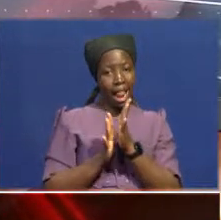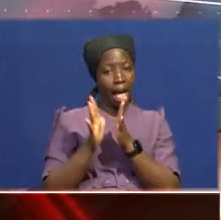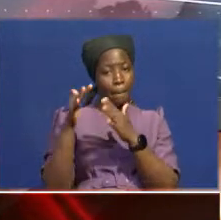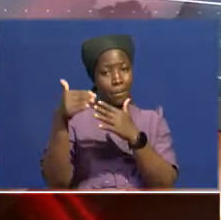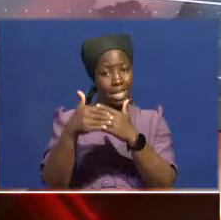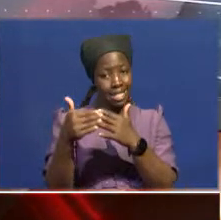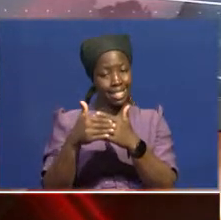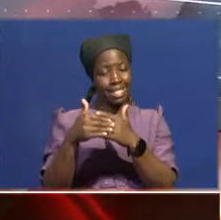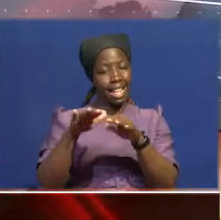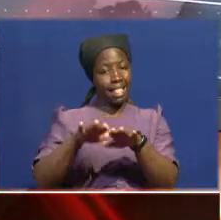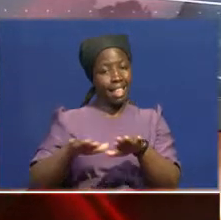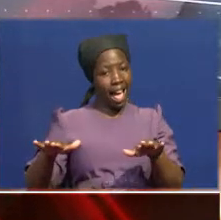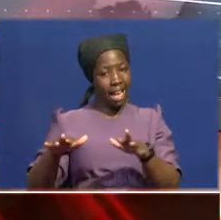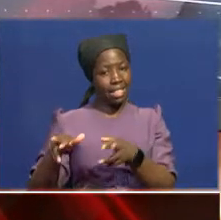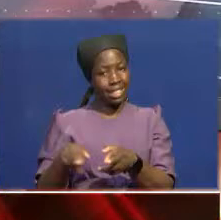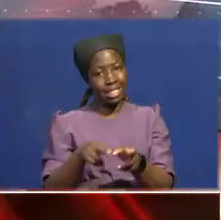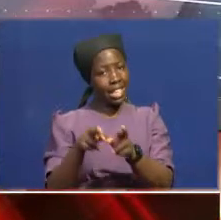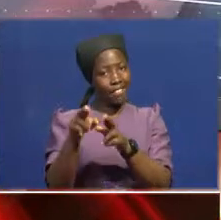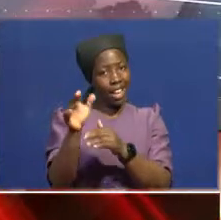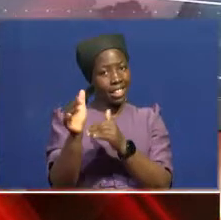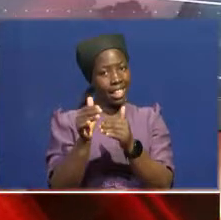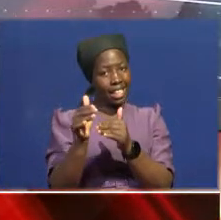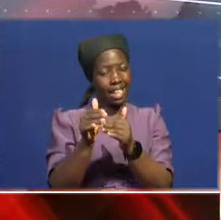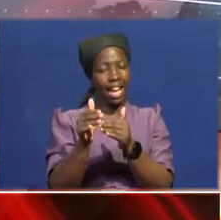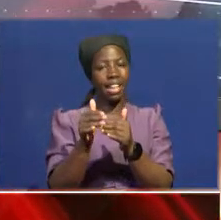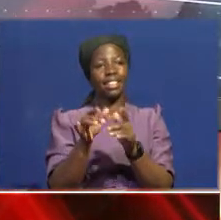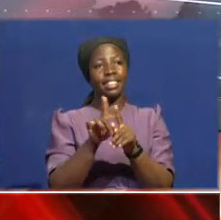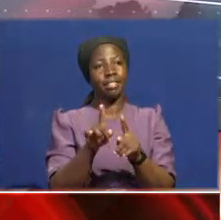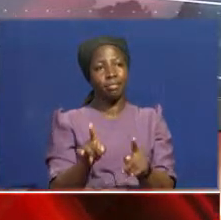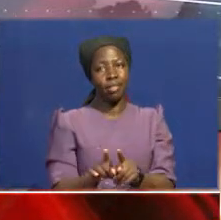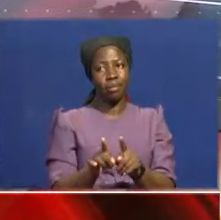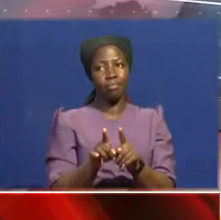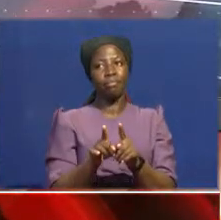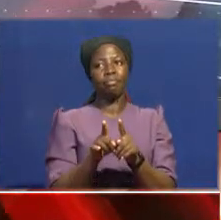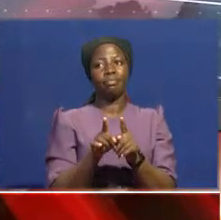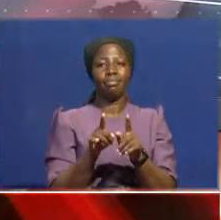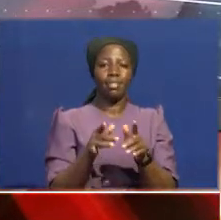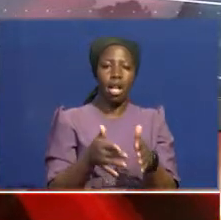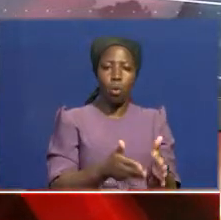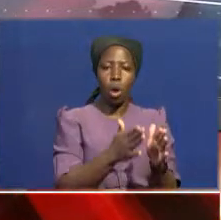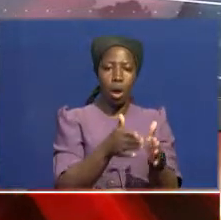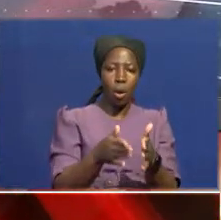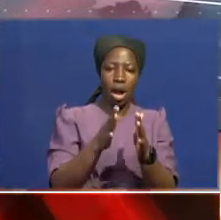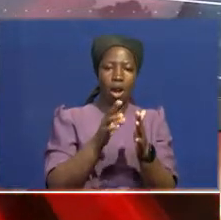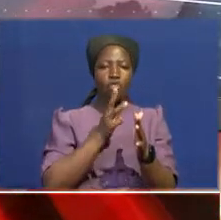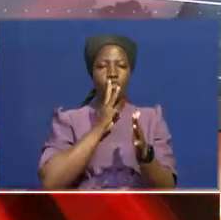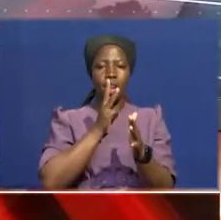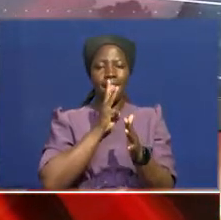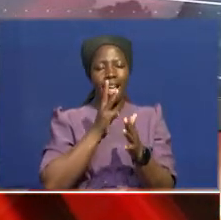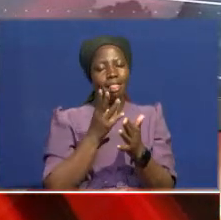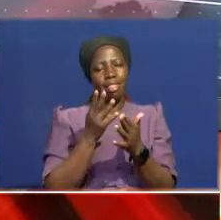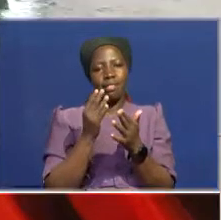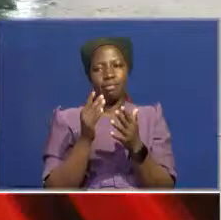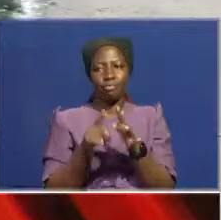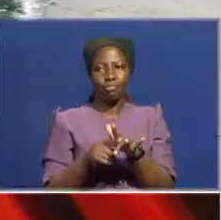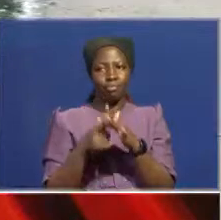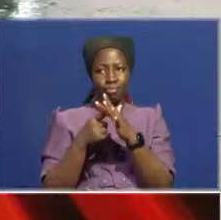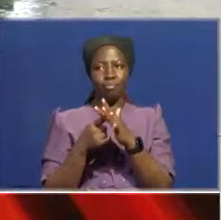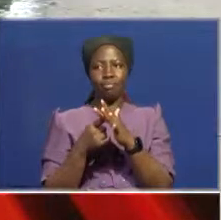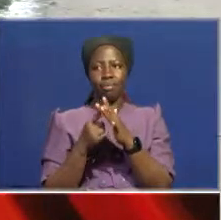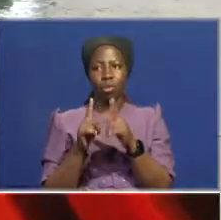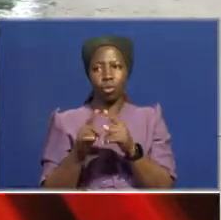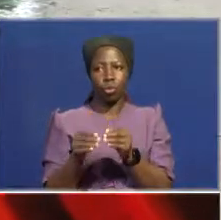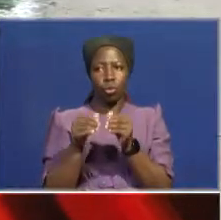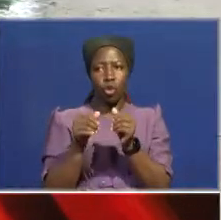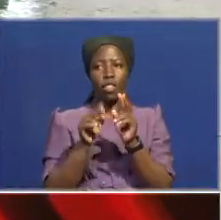rehabilitating the riparian land and establishing drainage systems in estates to rectify the situation.